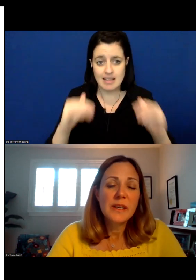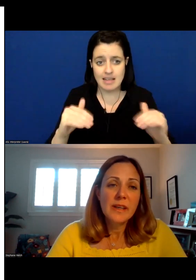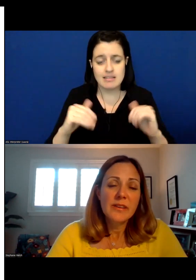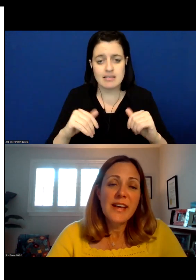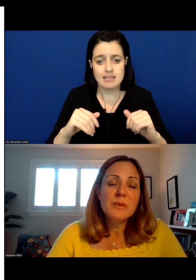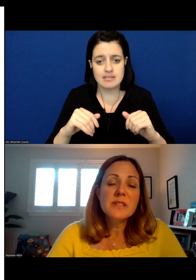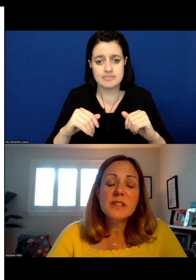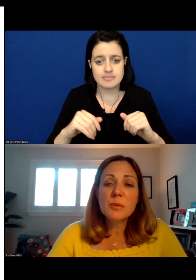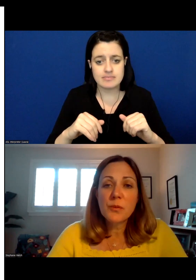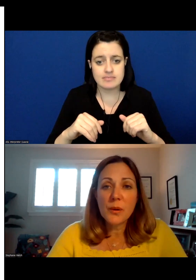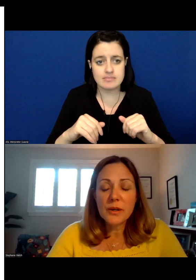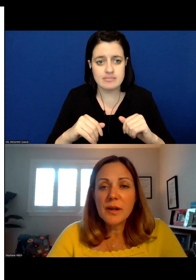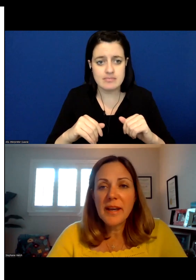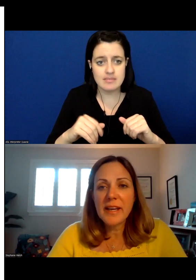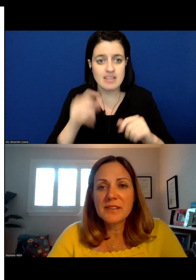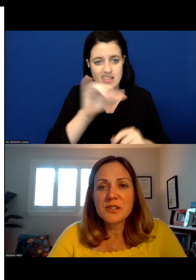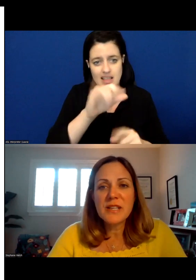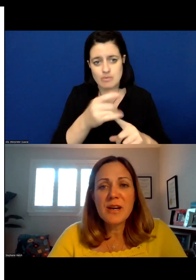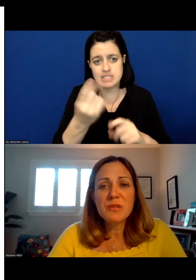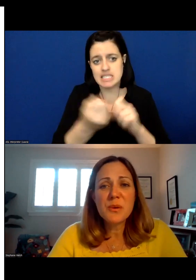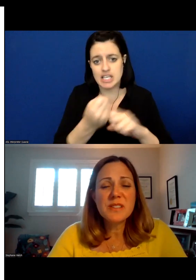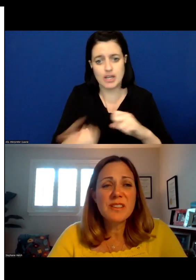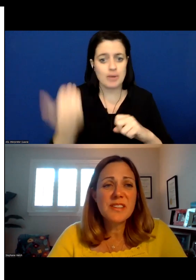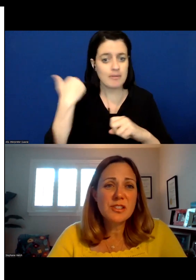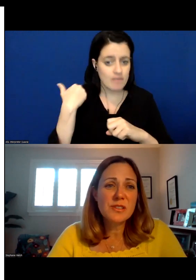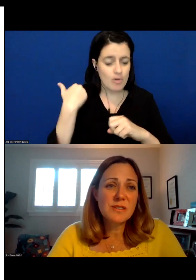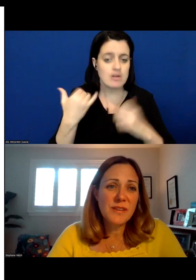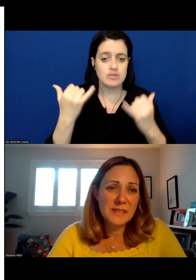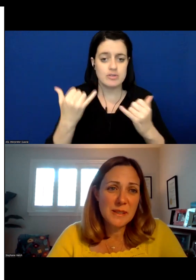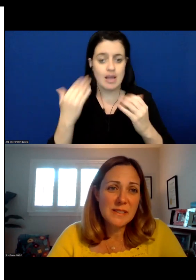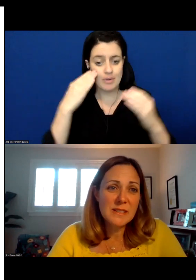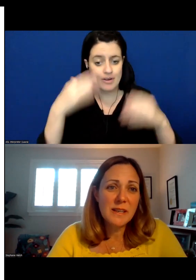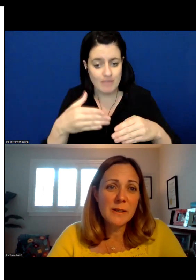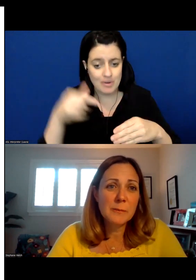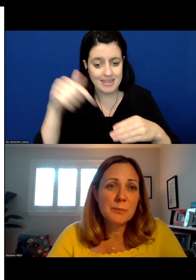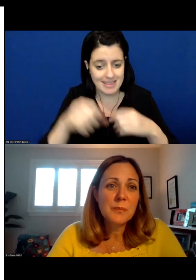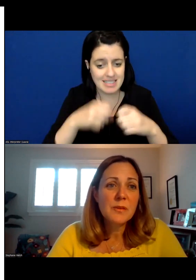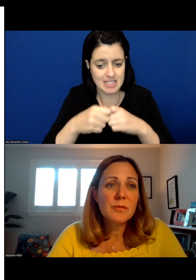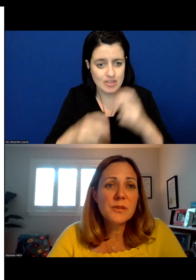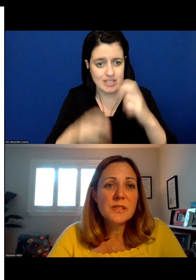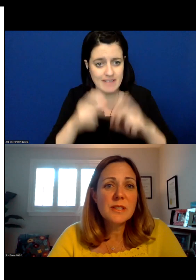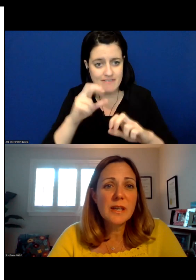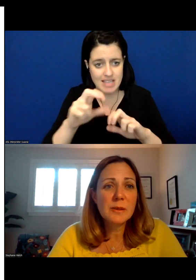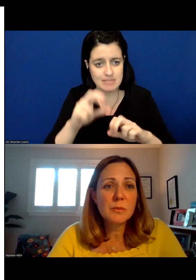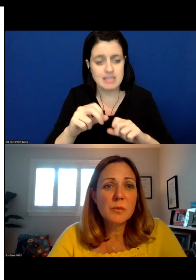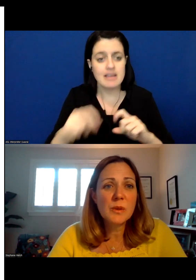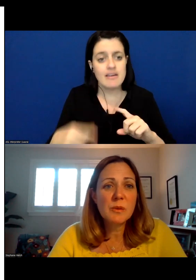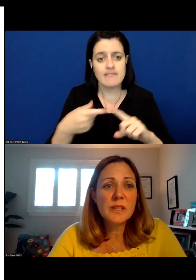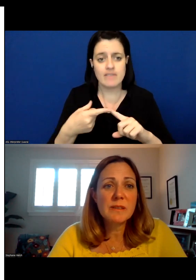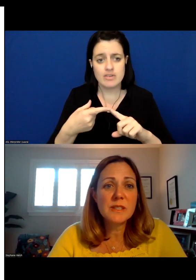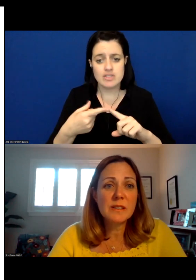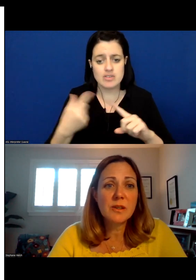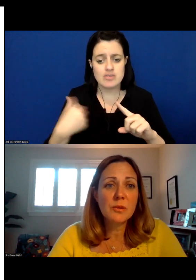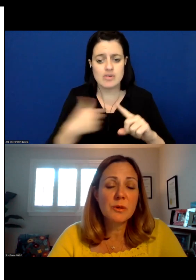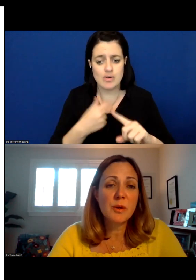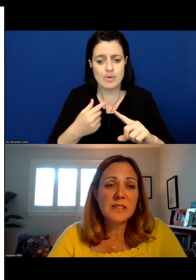So that was the year before. And so now we focus on this year's investments. First, we